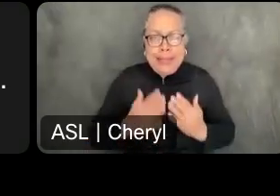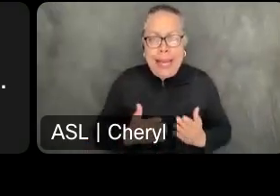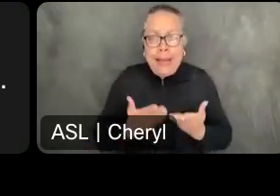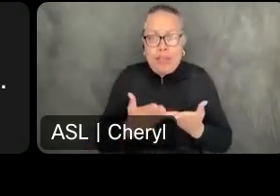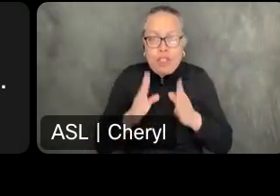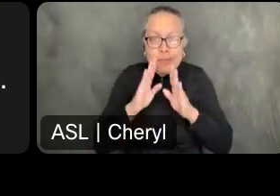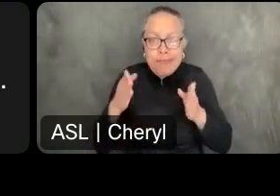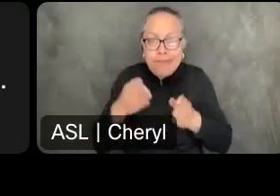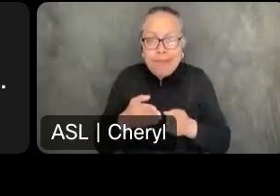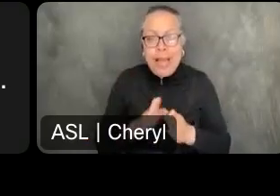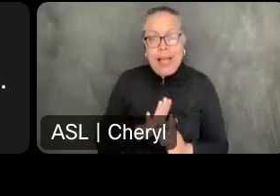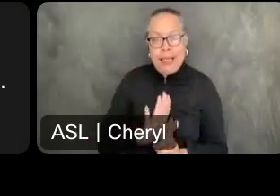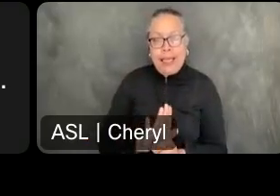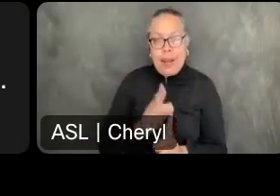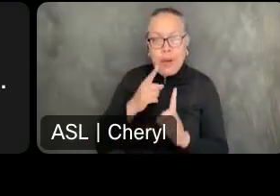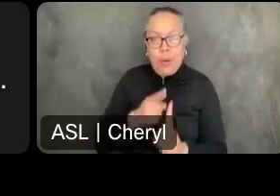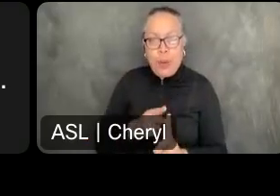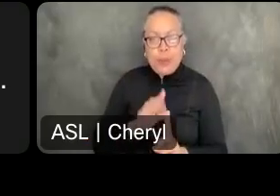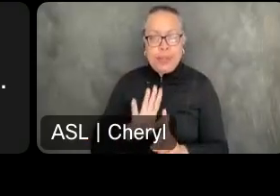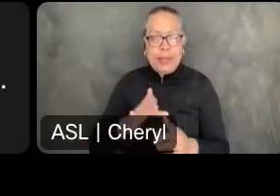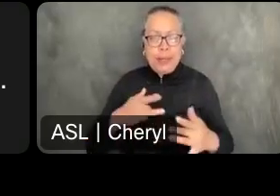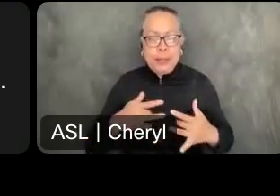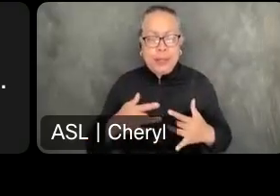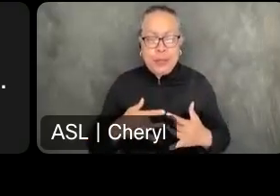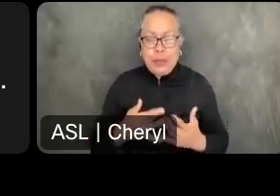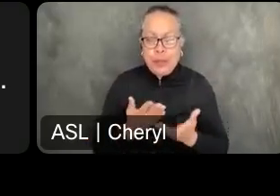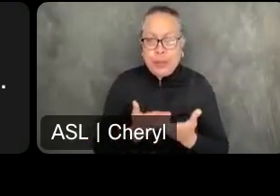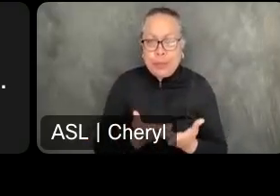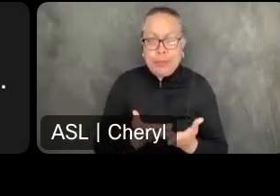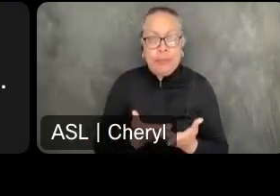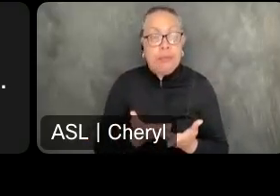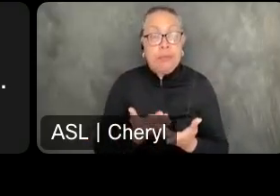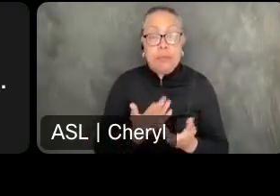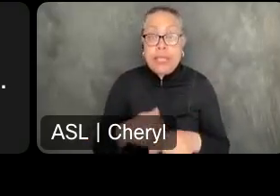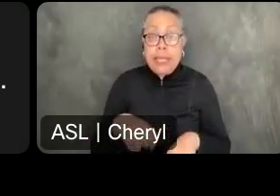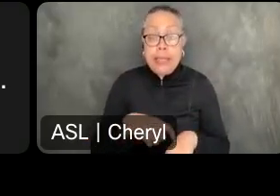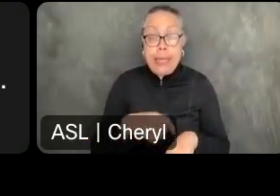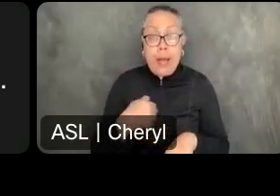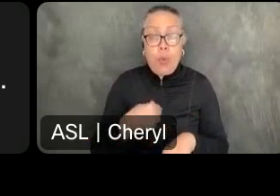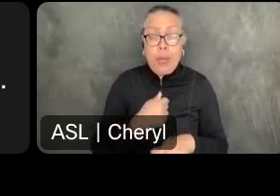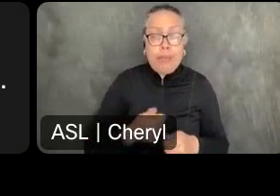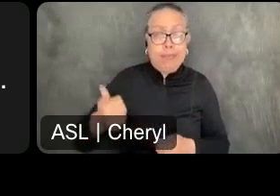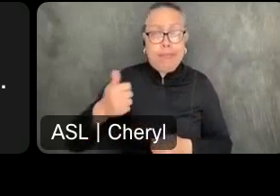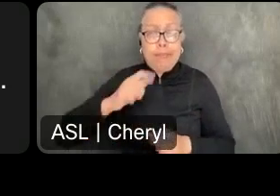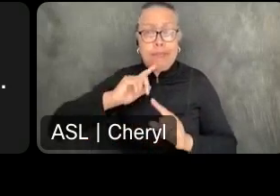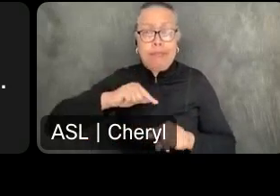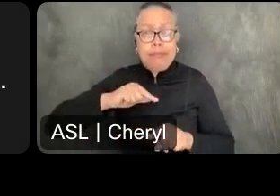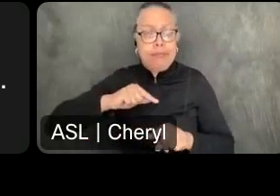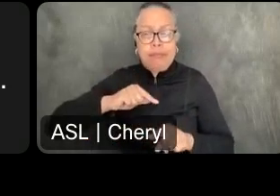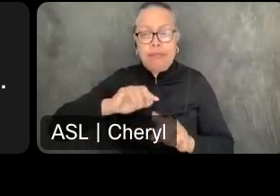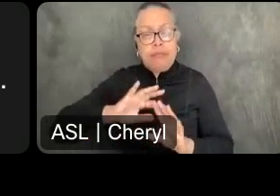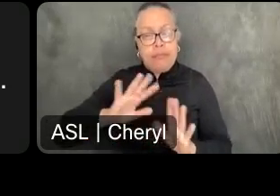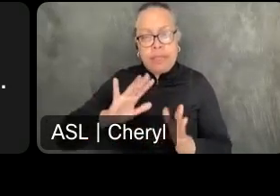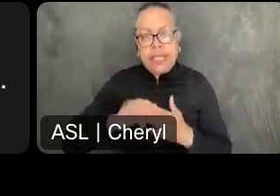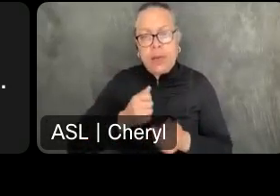self-defined goals and concerns. Anywhere where we are taking a top-down approach is going to be harmful